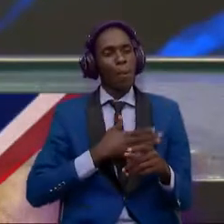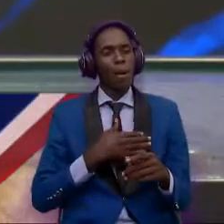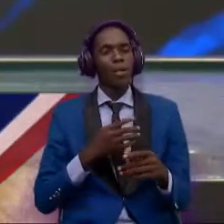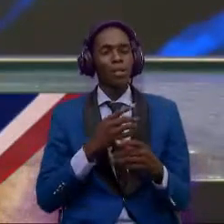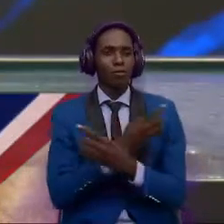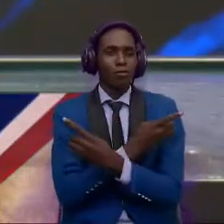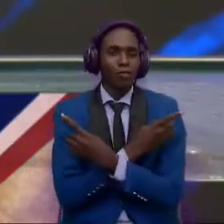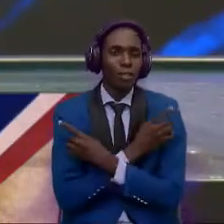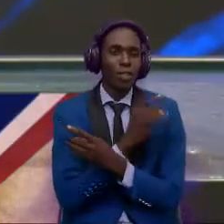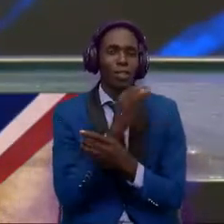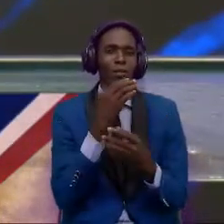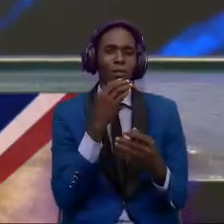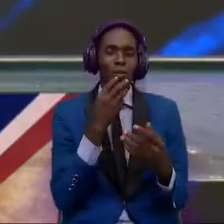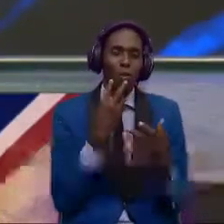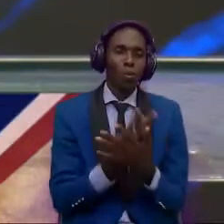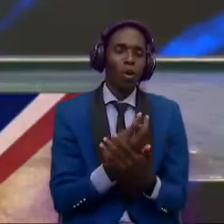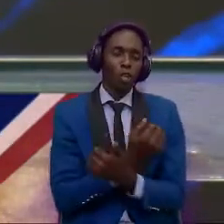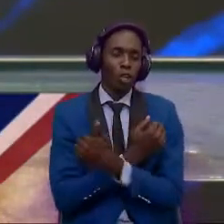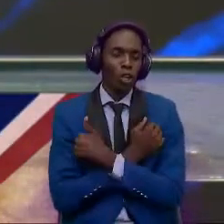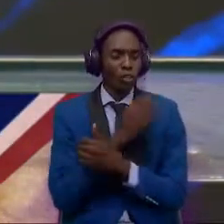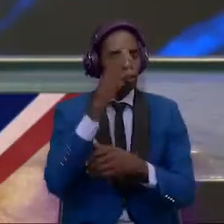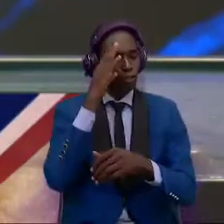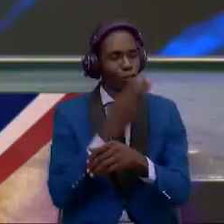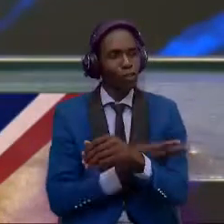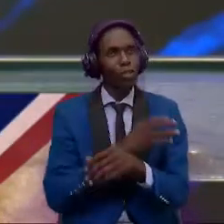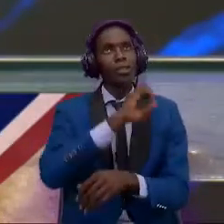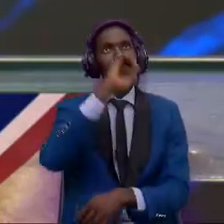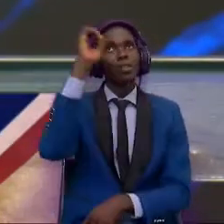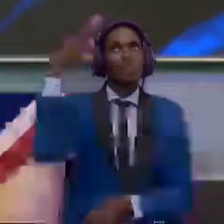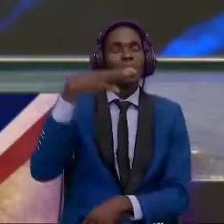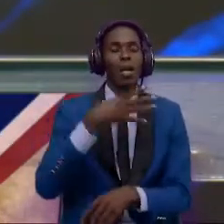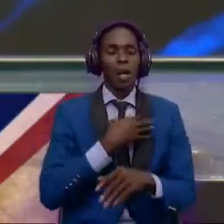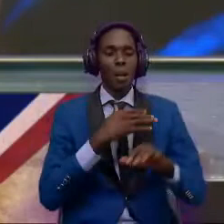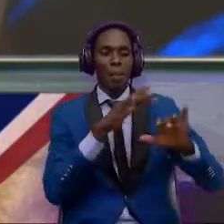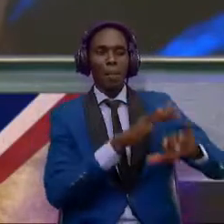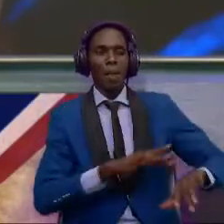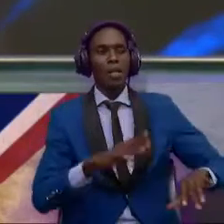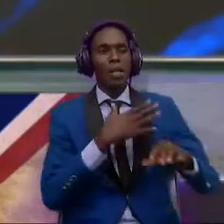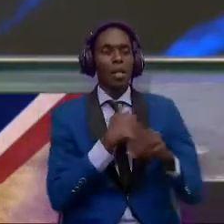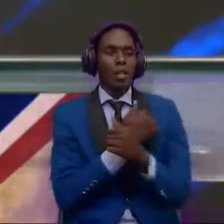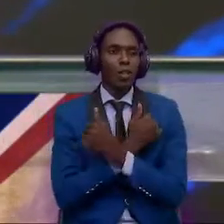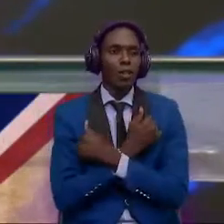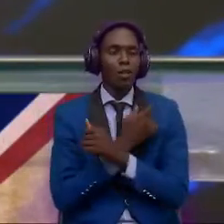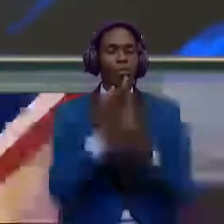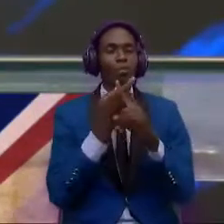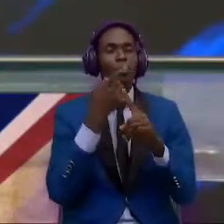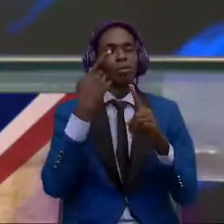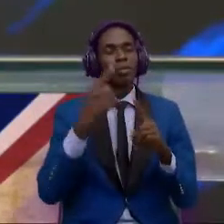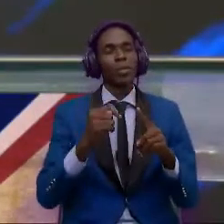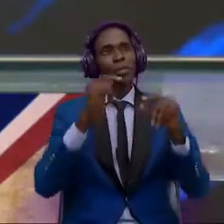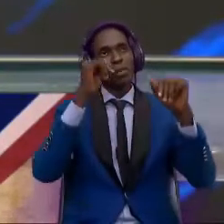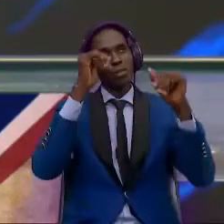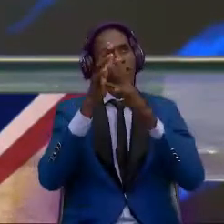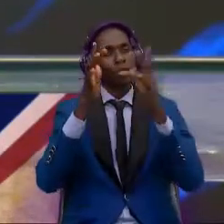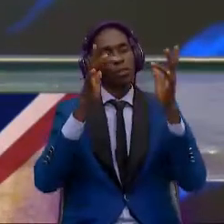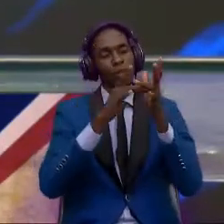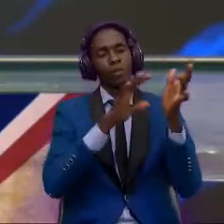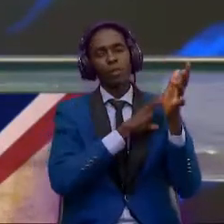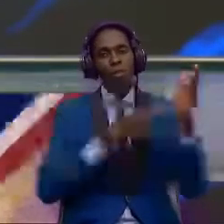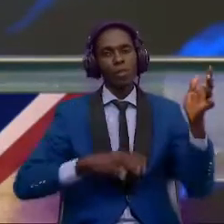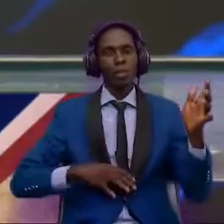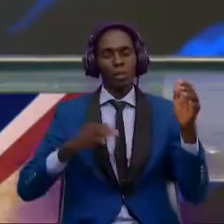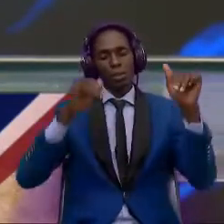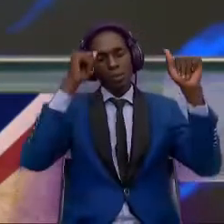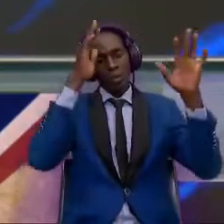grace and mercy and peace from God the Father and Christ Jesus our Lord. Look at verse